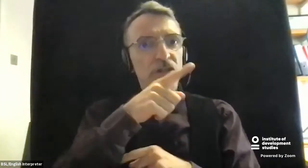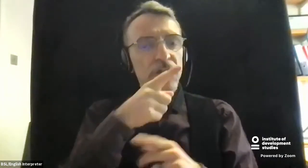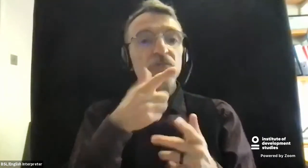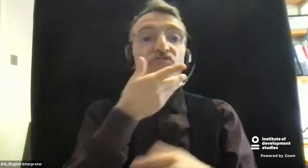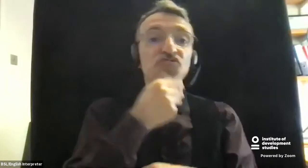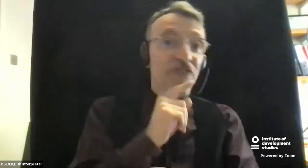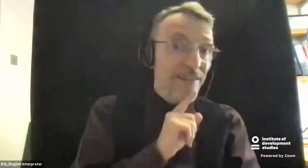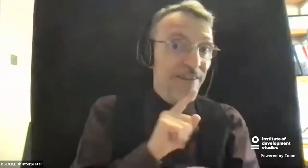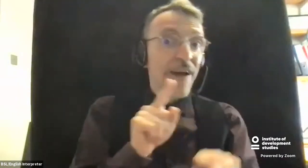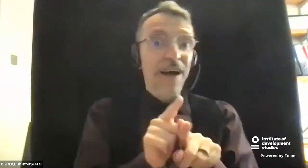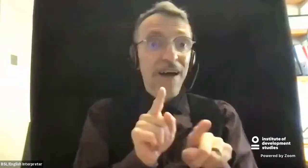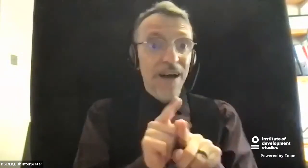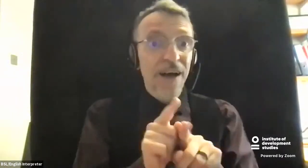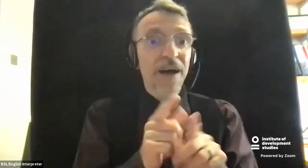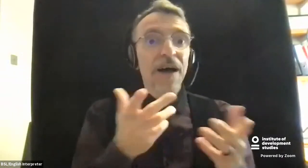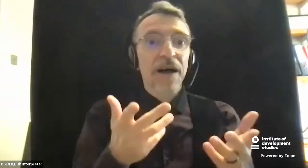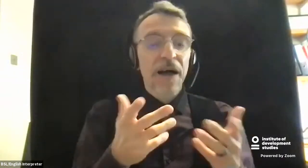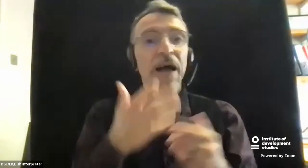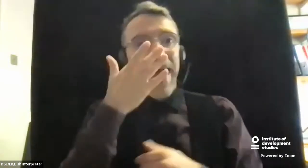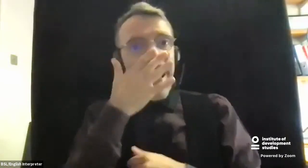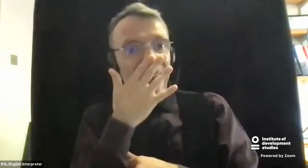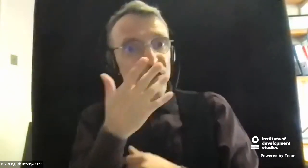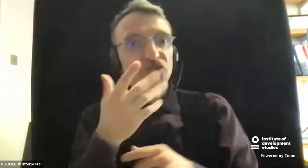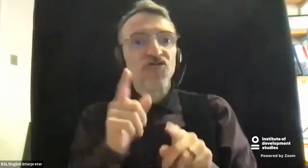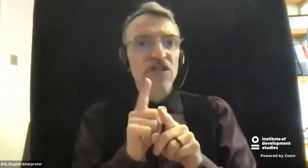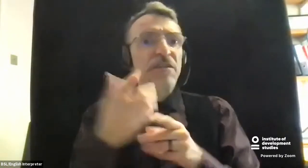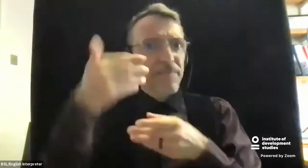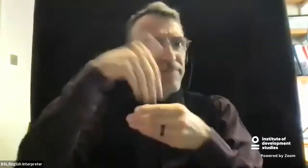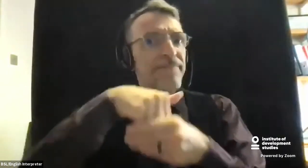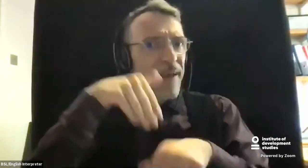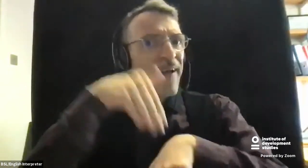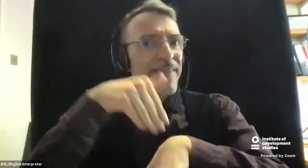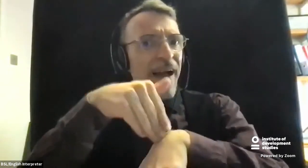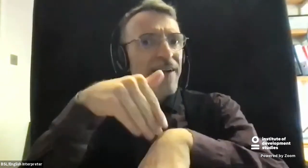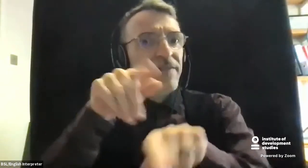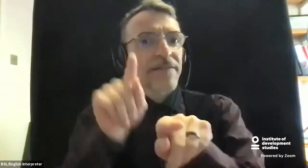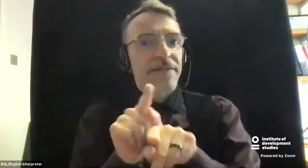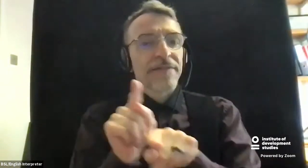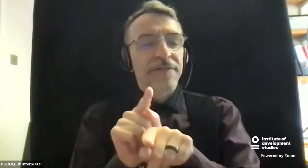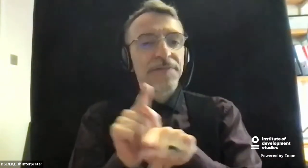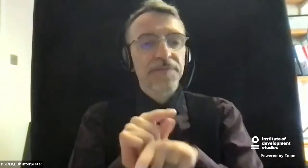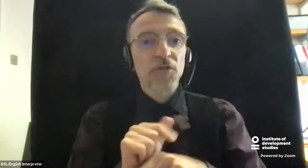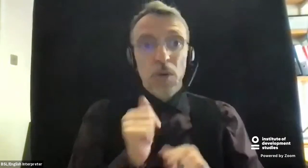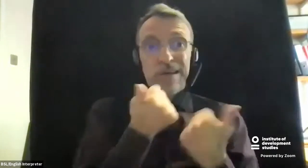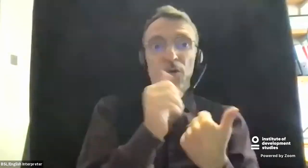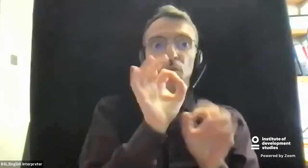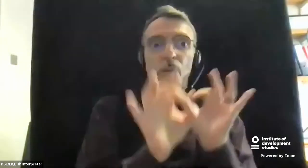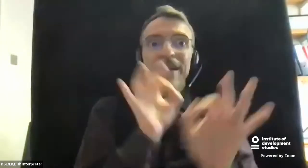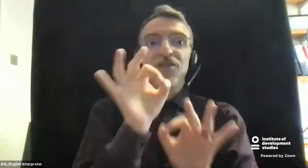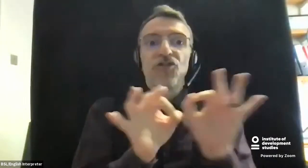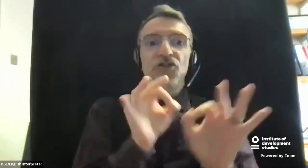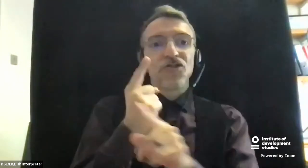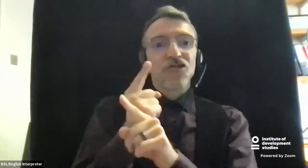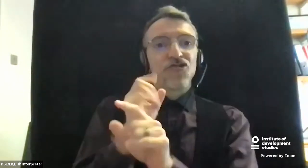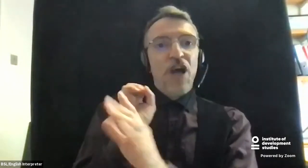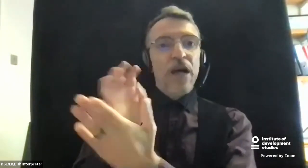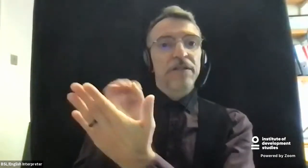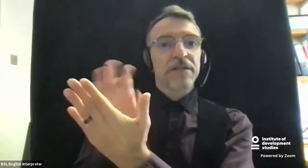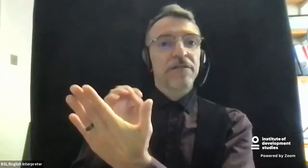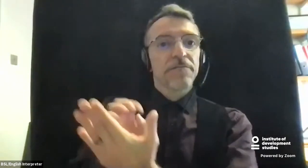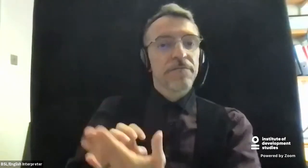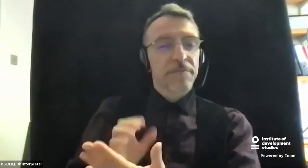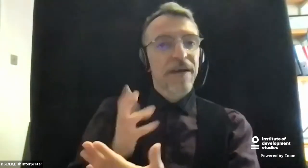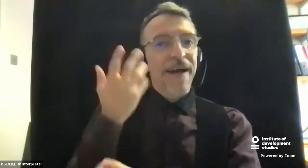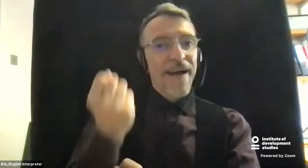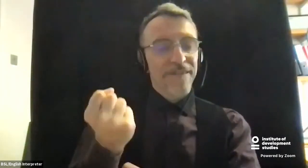gender as well, and age, etc. That's coming into the mix there. And there's some good questions already in the chat, so please remember to add